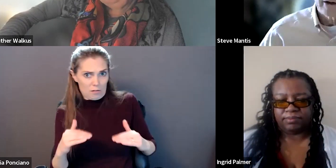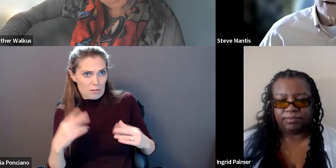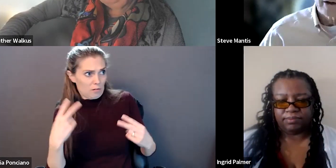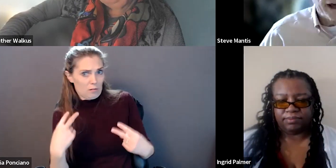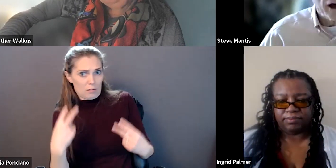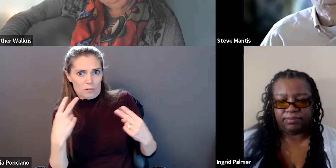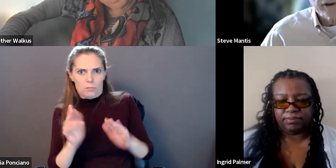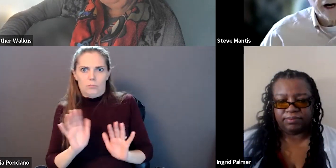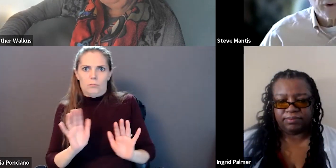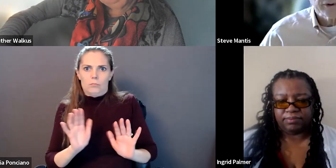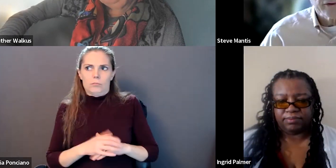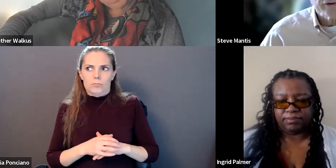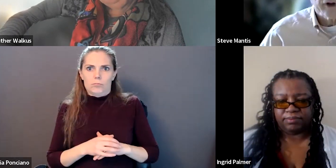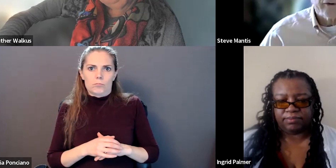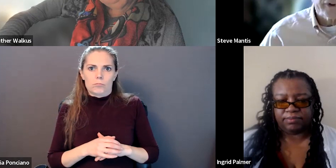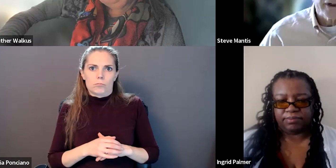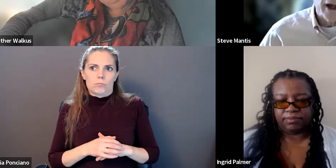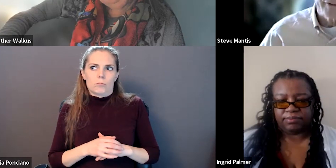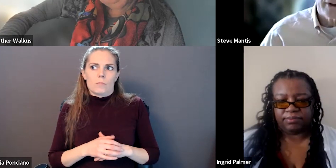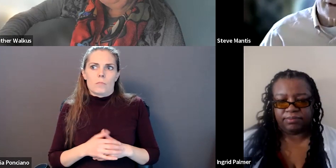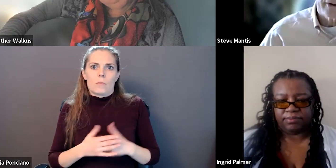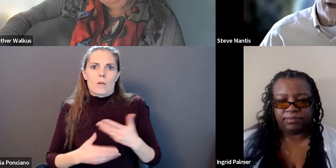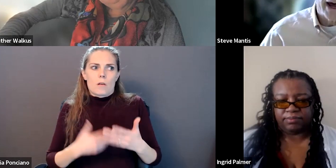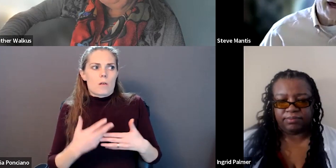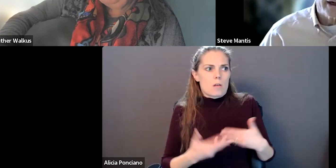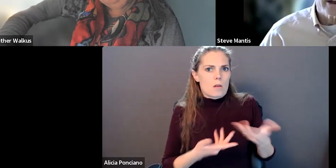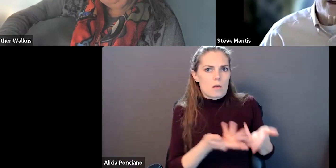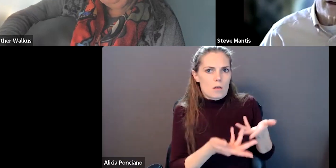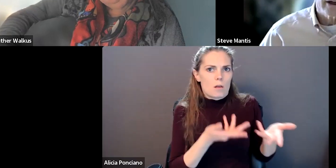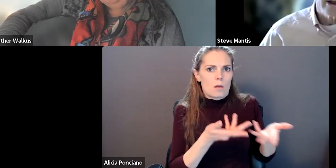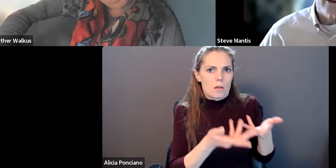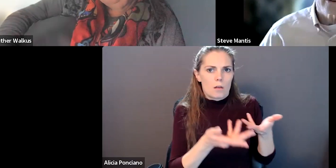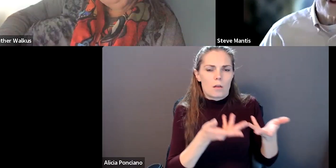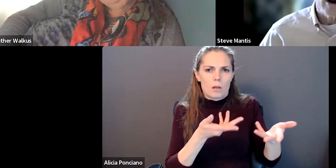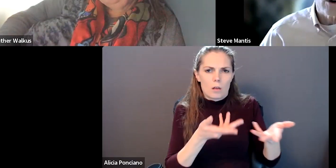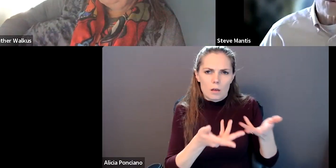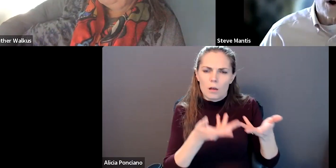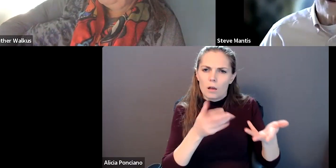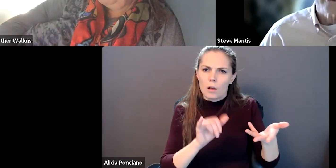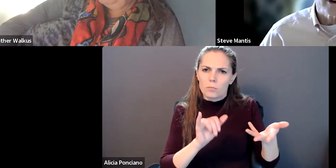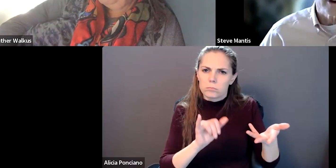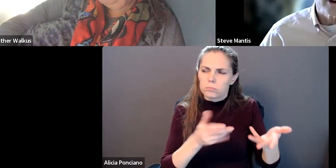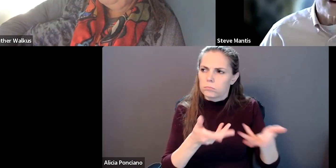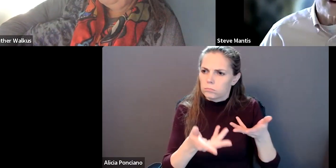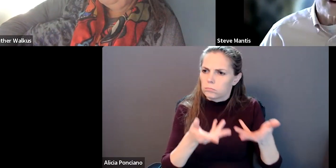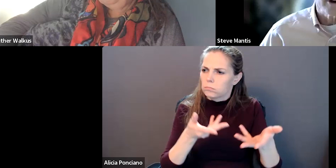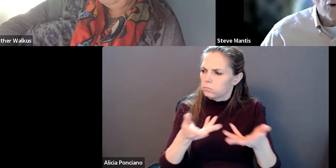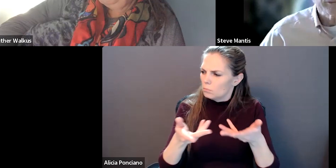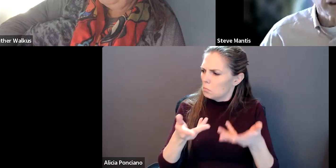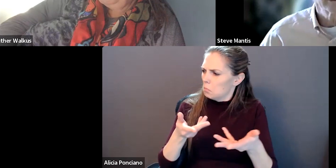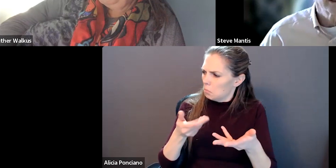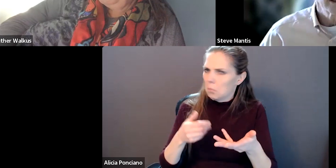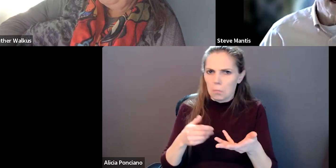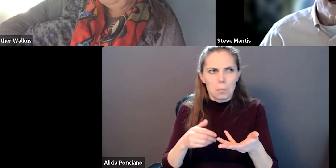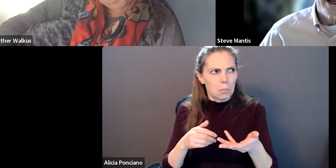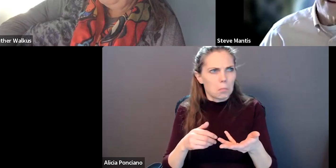But with help and sharing with others, I realized that there was a place for